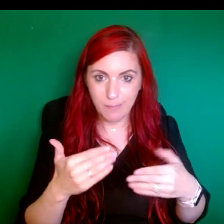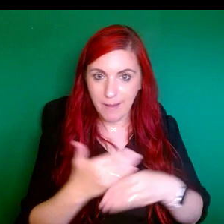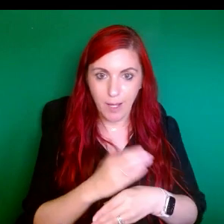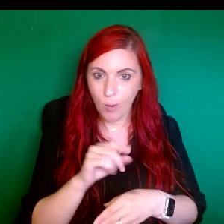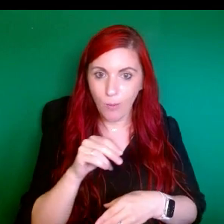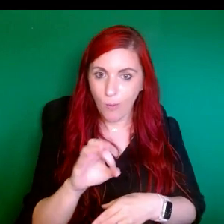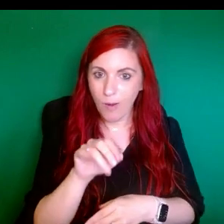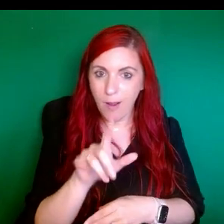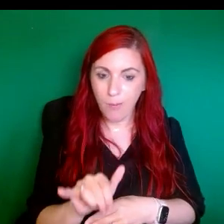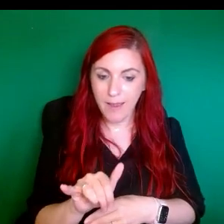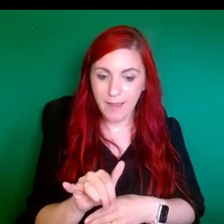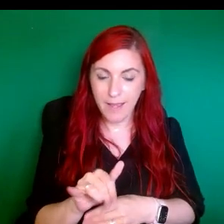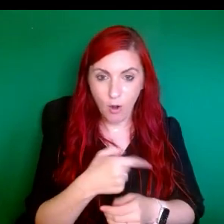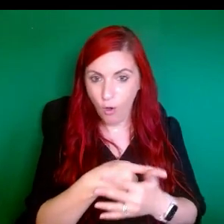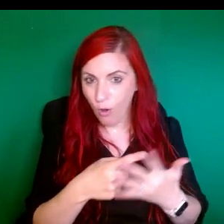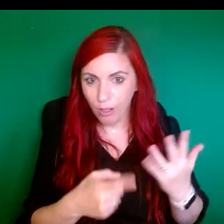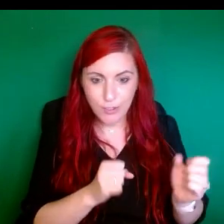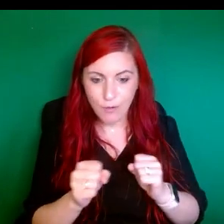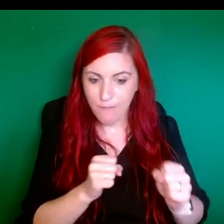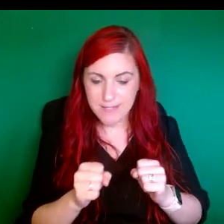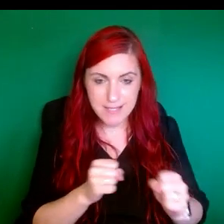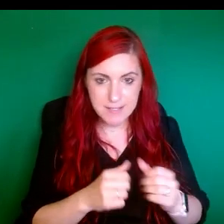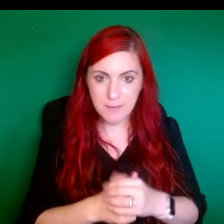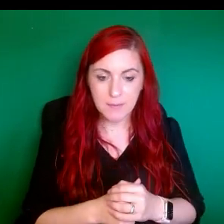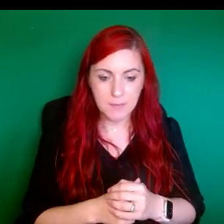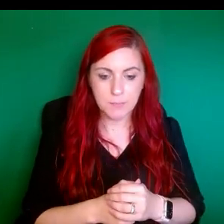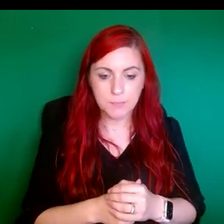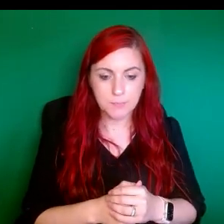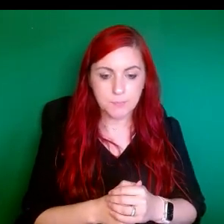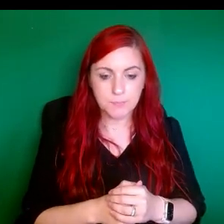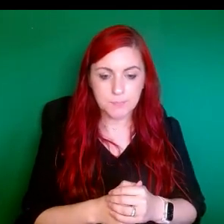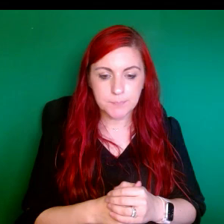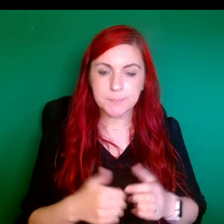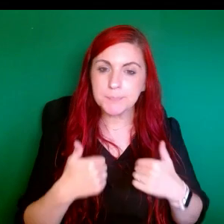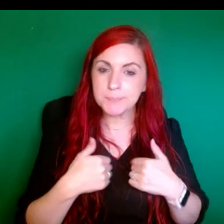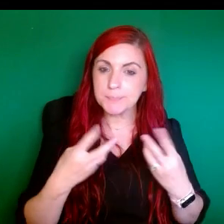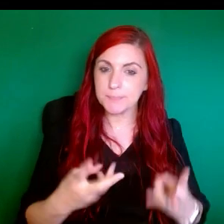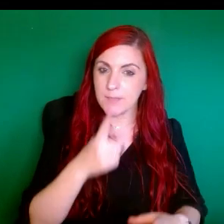just the huge amount of work that's being done across the service in so many different domains.